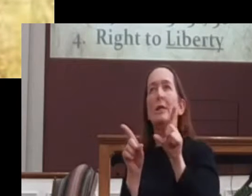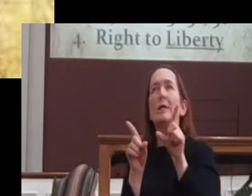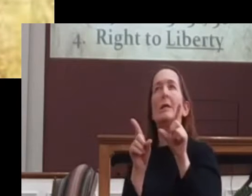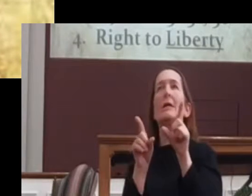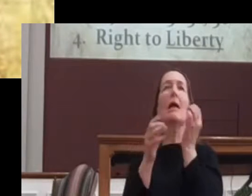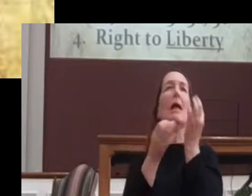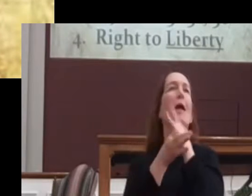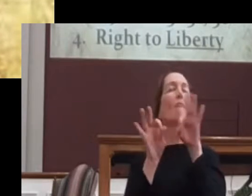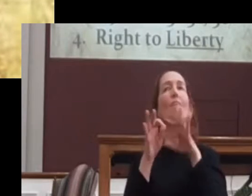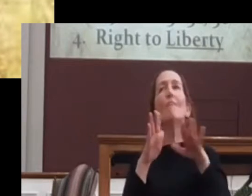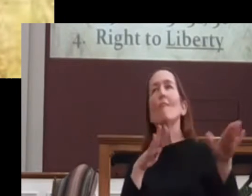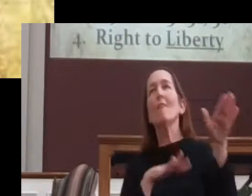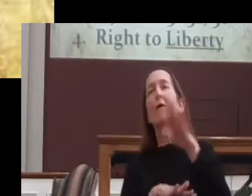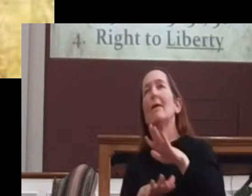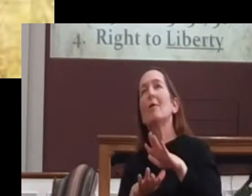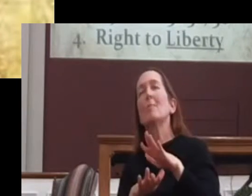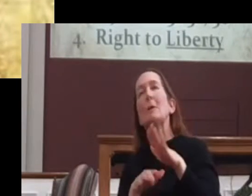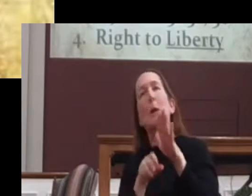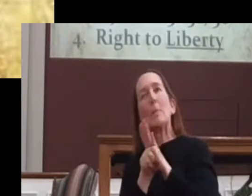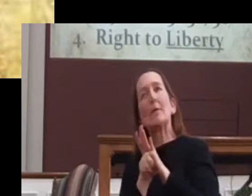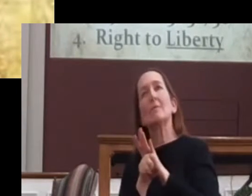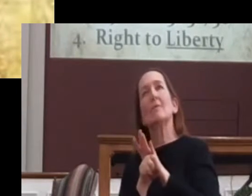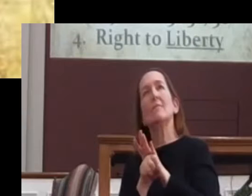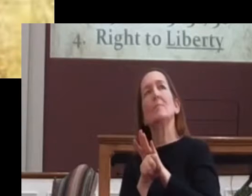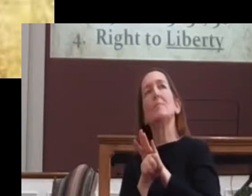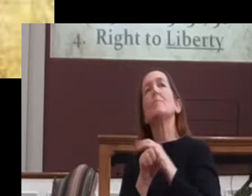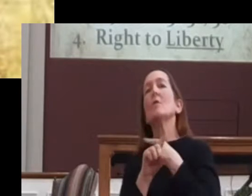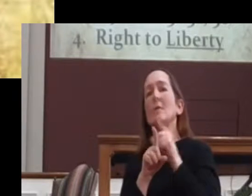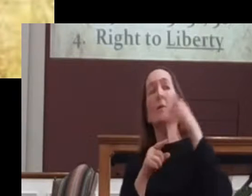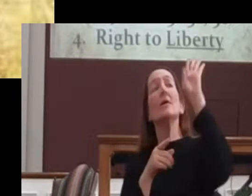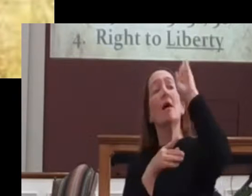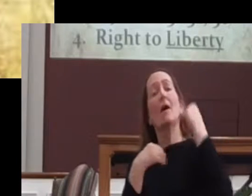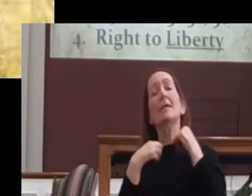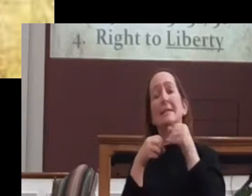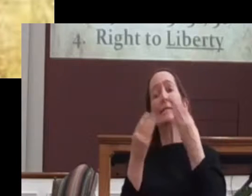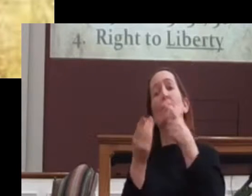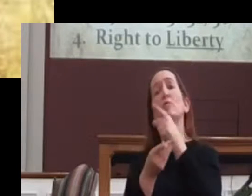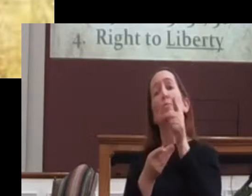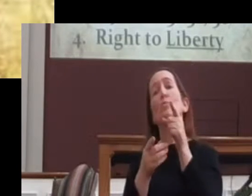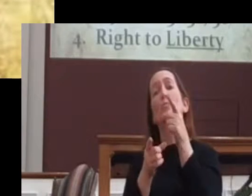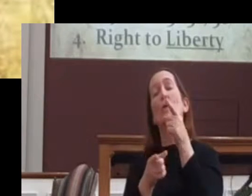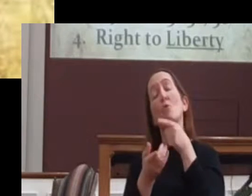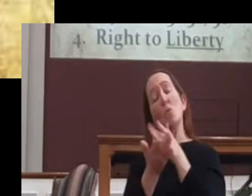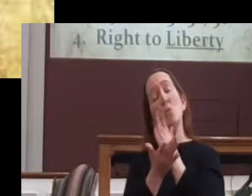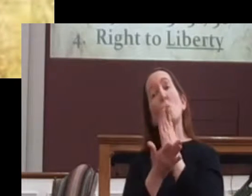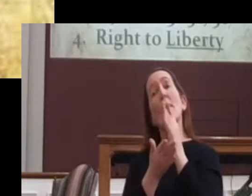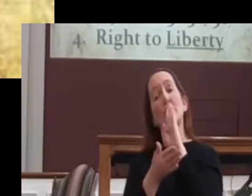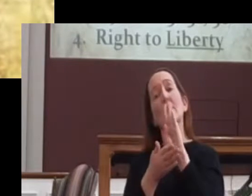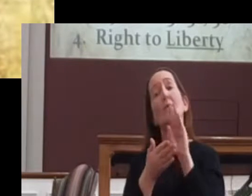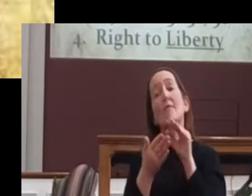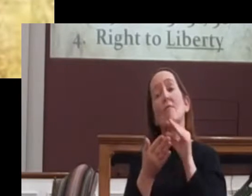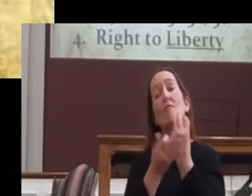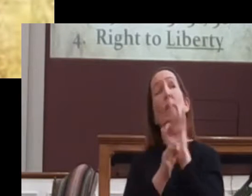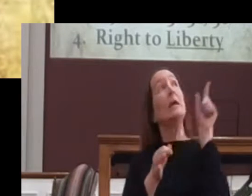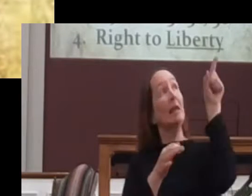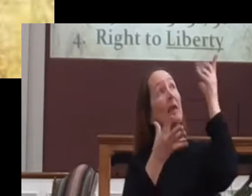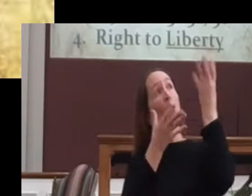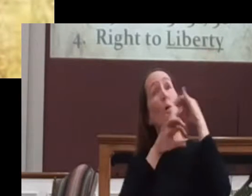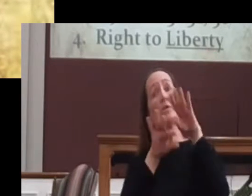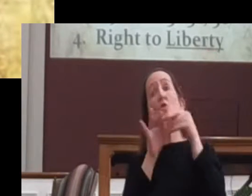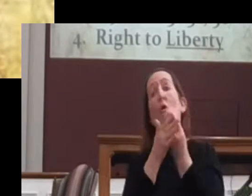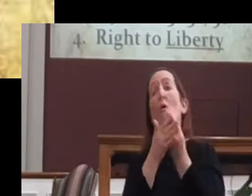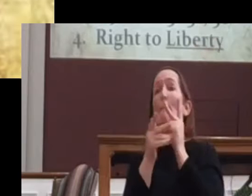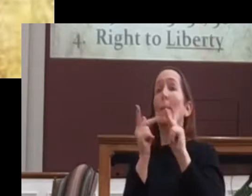all the nuances of those words, liberty and freedom. But God has given you the right to be